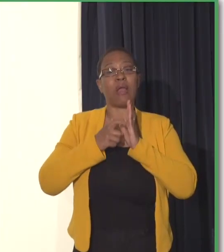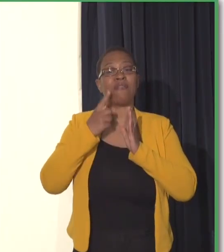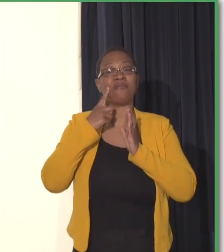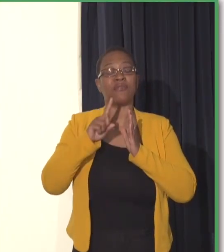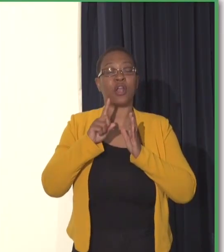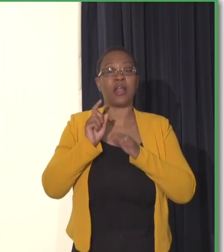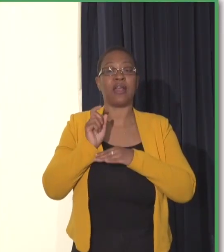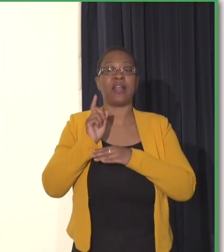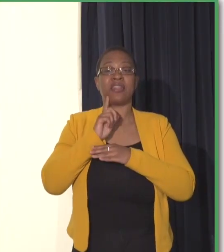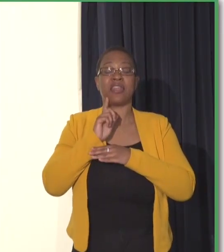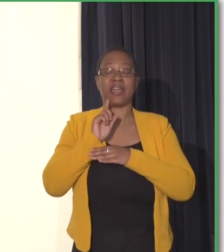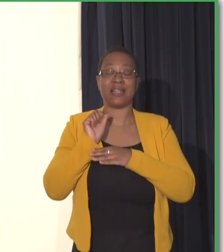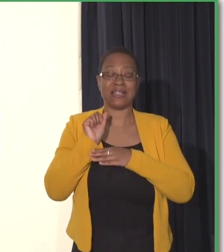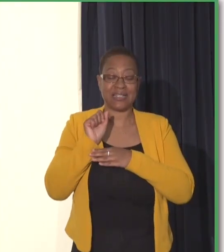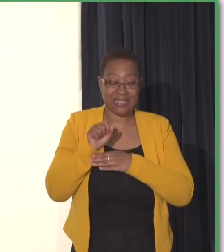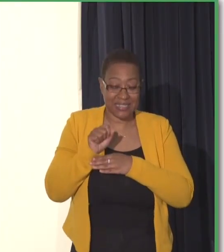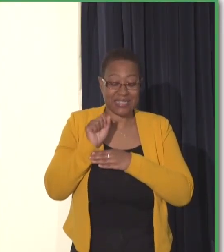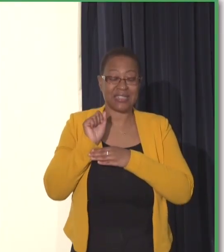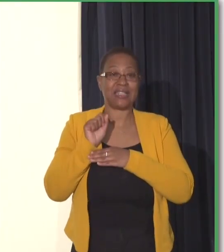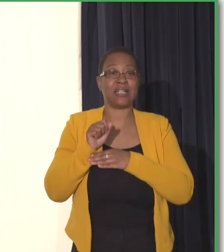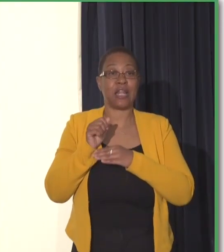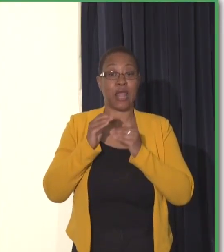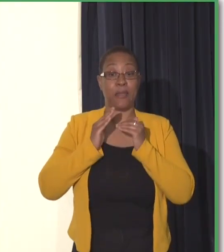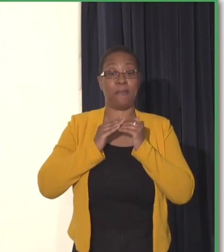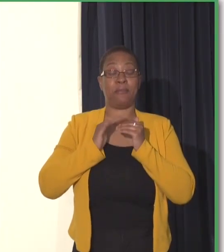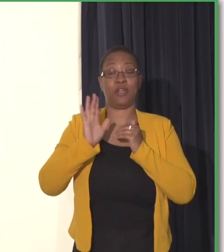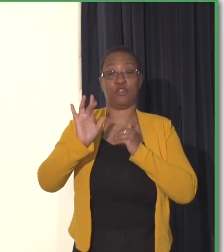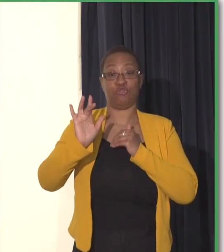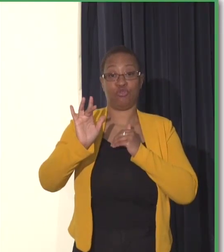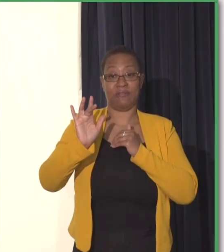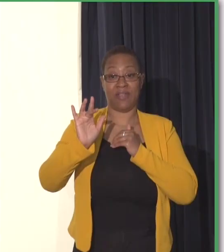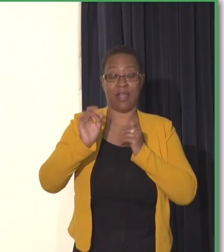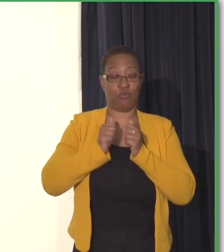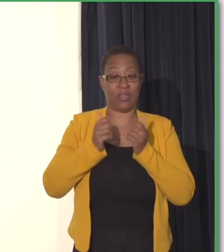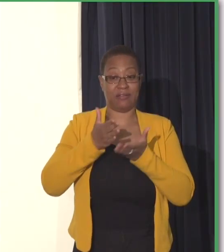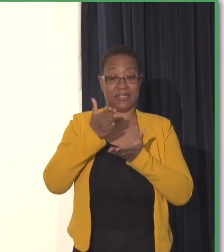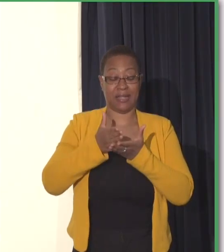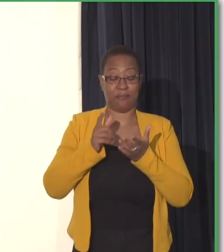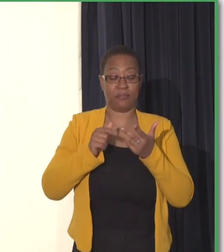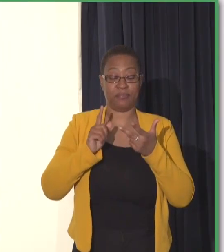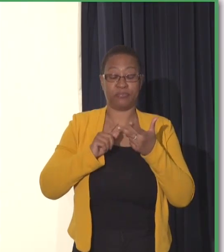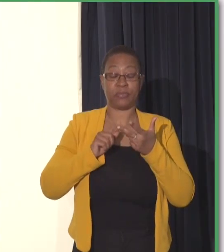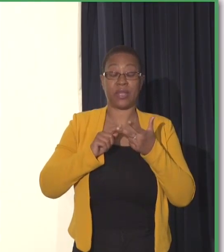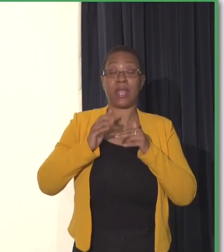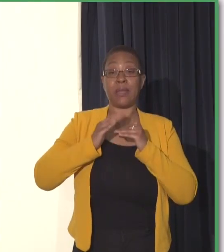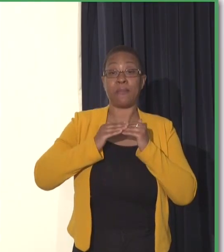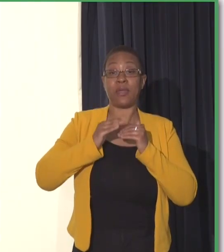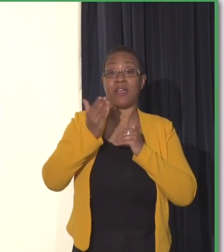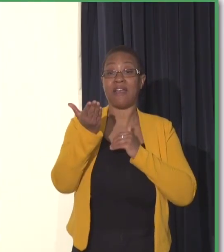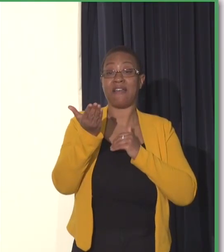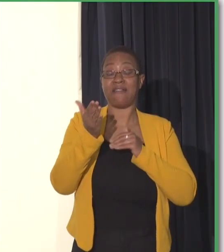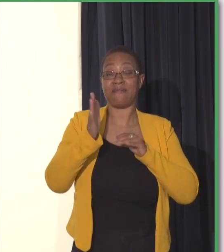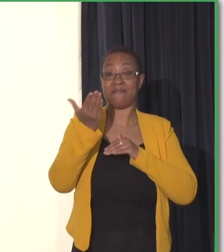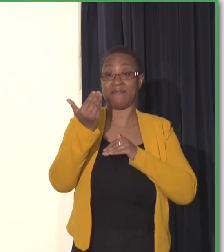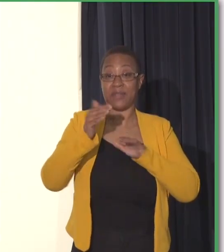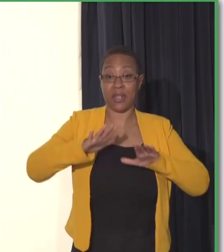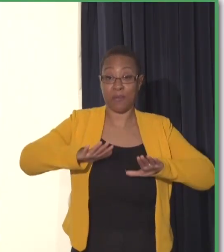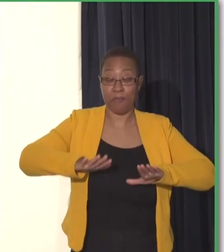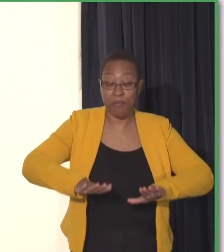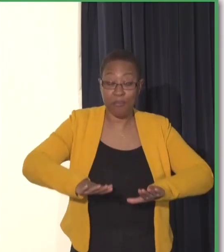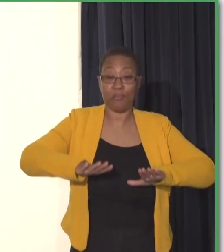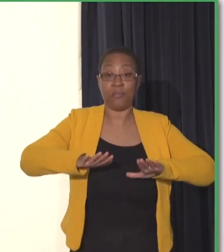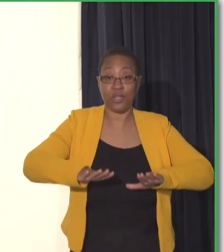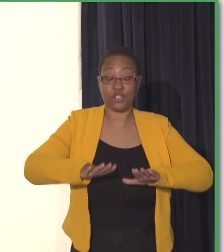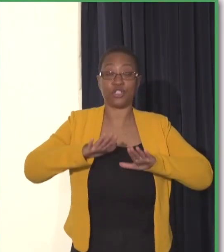the sit-ups. You have to do a minimum of 25. You have to do a minimum of 15 push-ups.